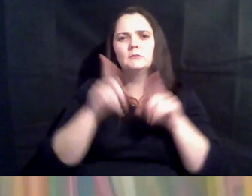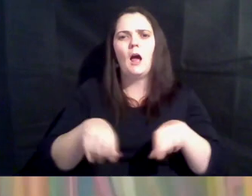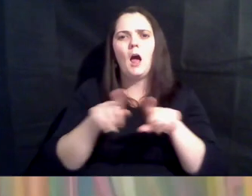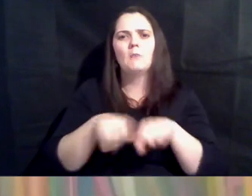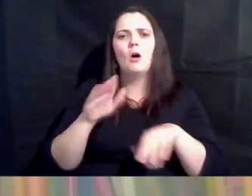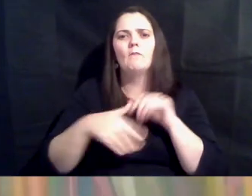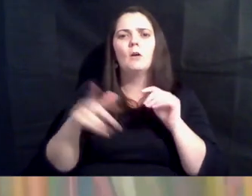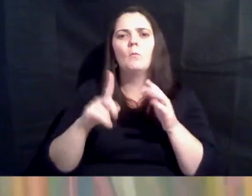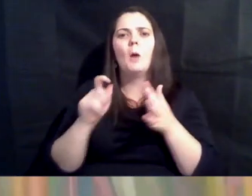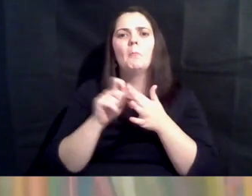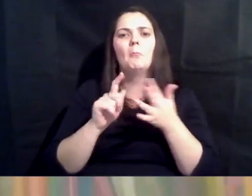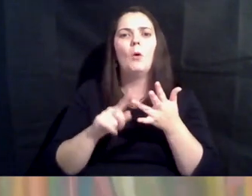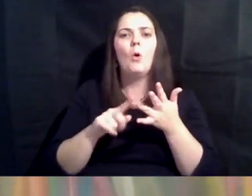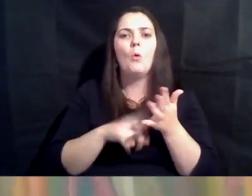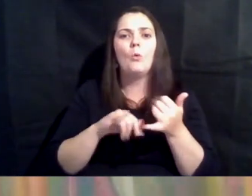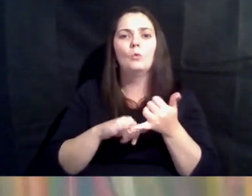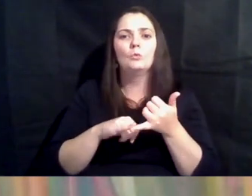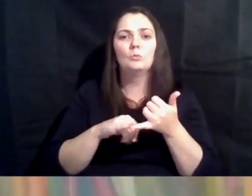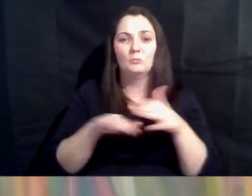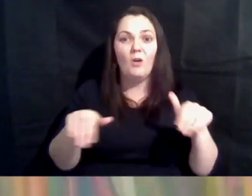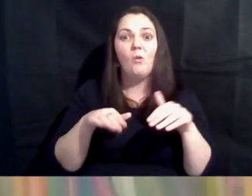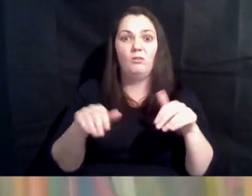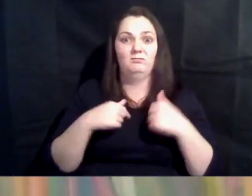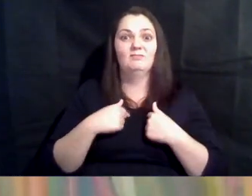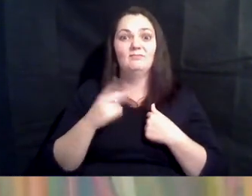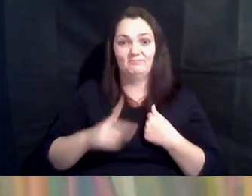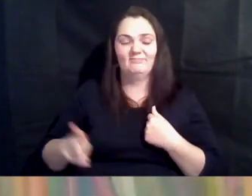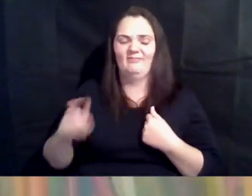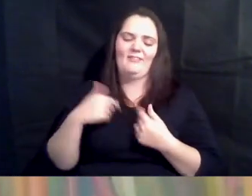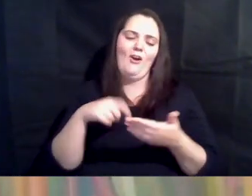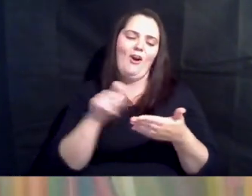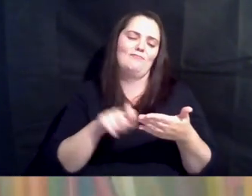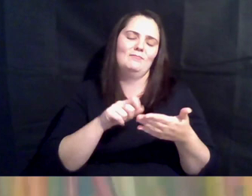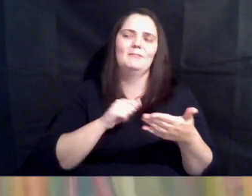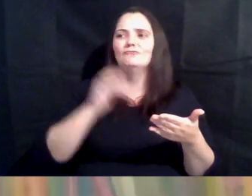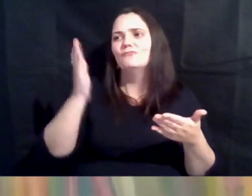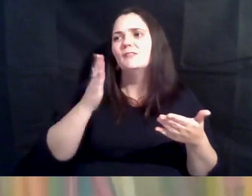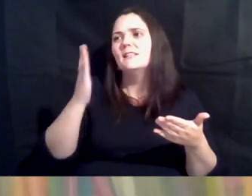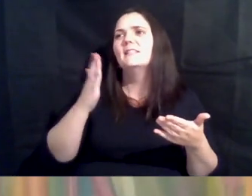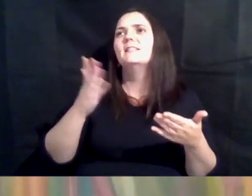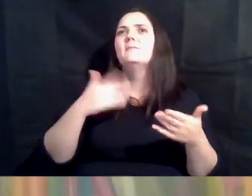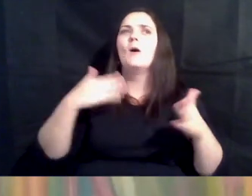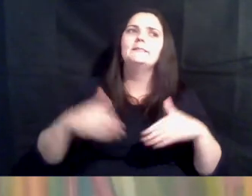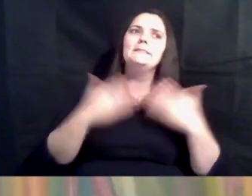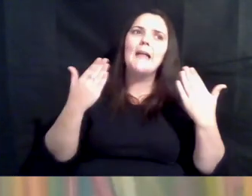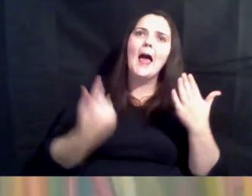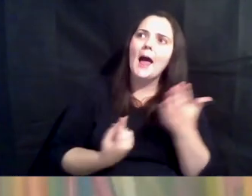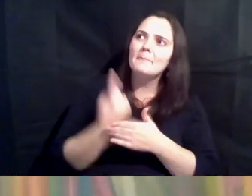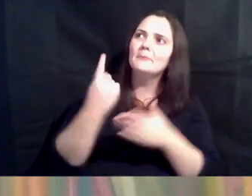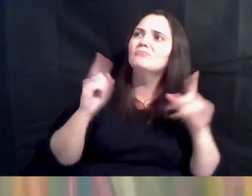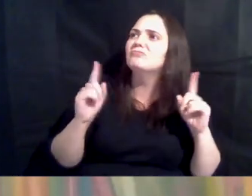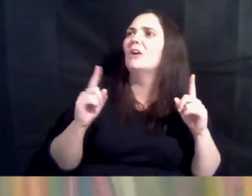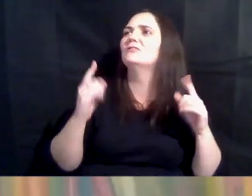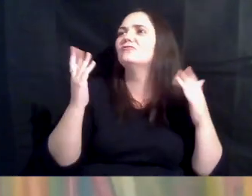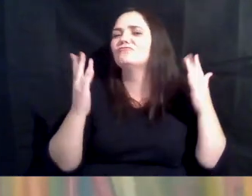again, I just wrote about my day. So these are really just kind of like daily reflections. Some I know have no writing